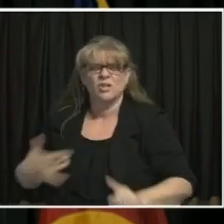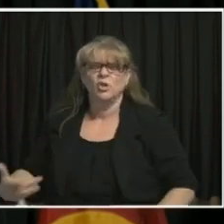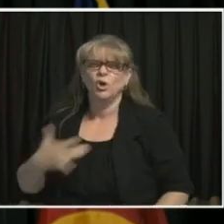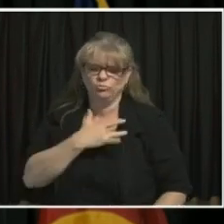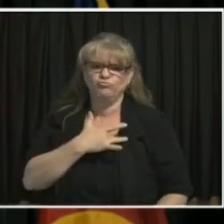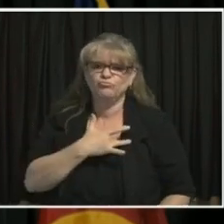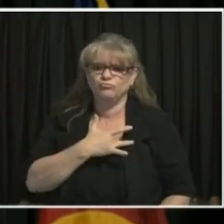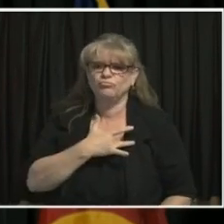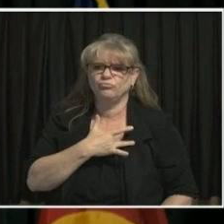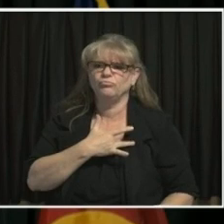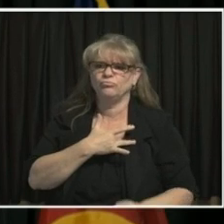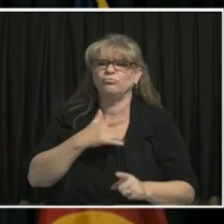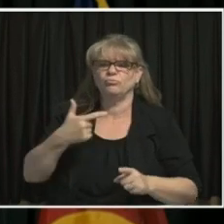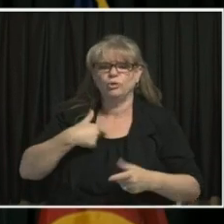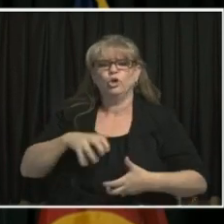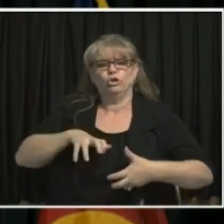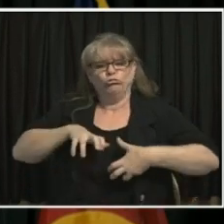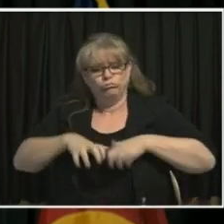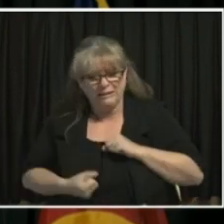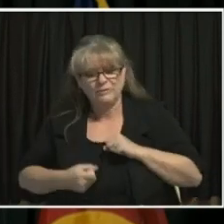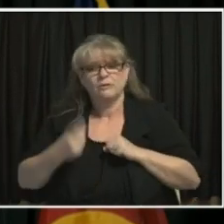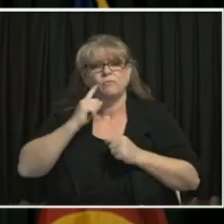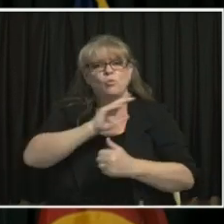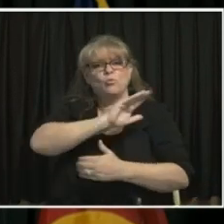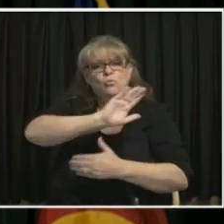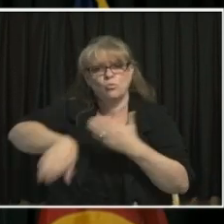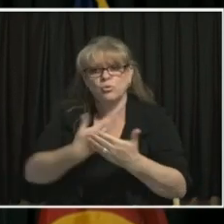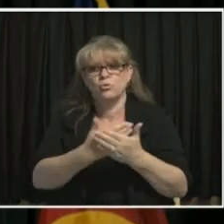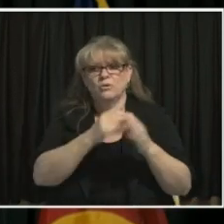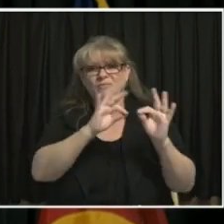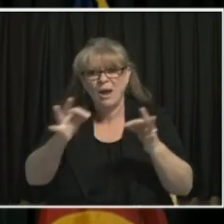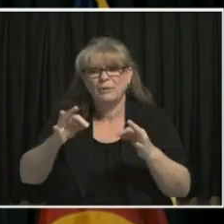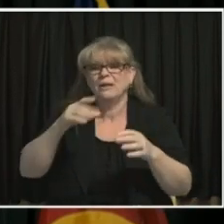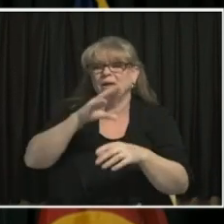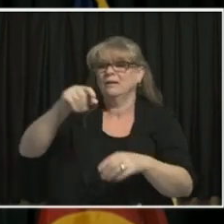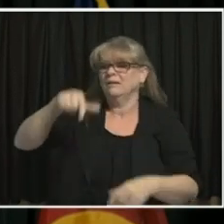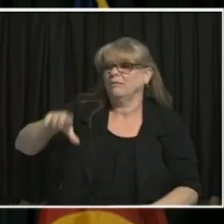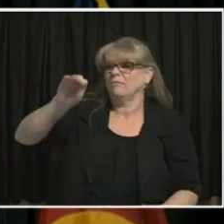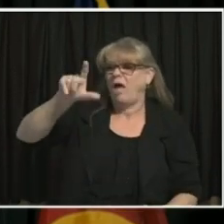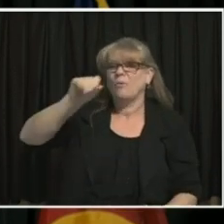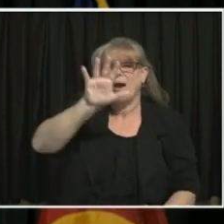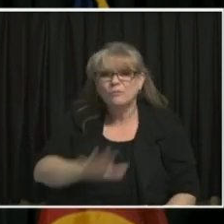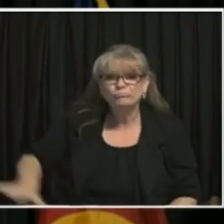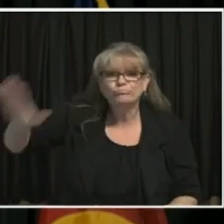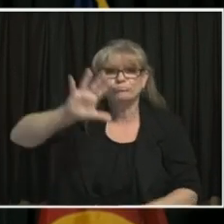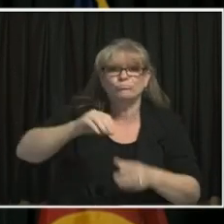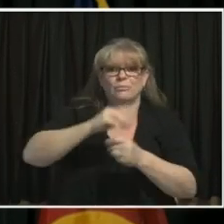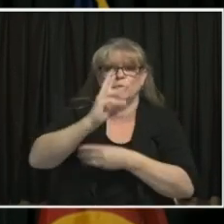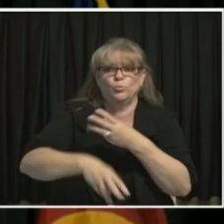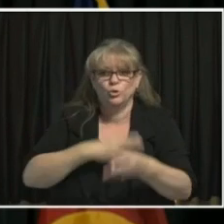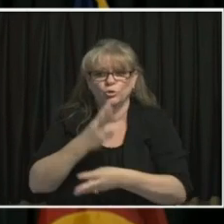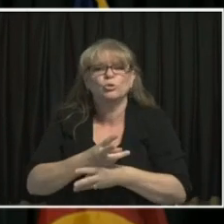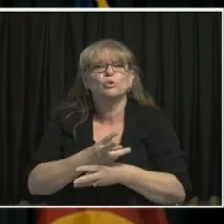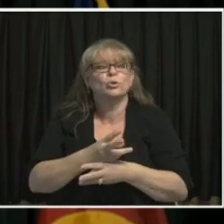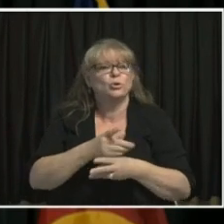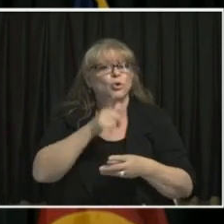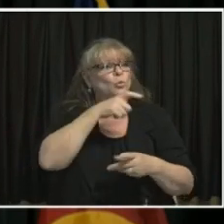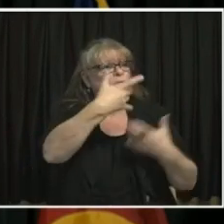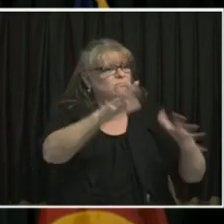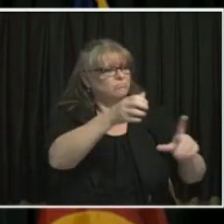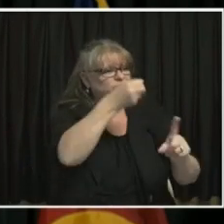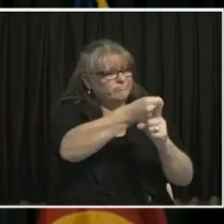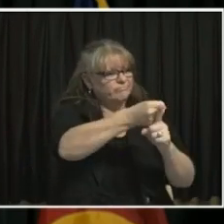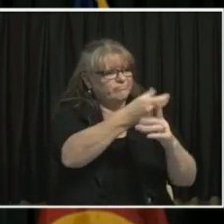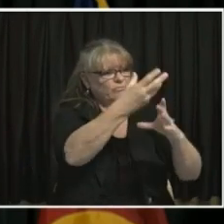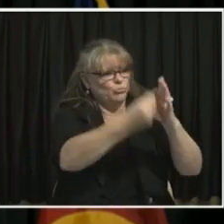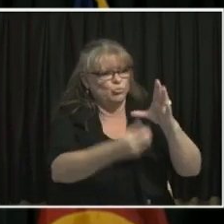and across the world who lost a loved one because of this global pandemic. The daily growth rate in